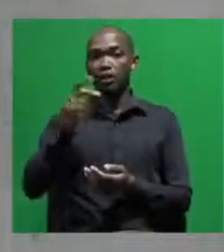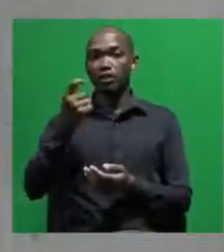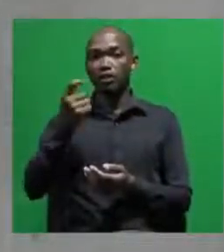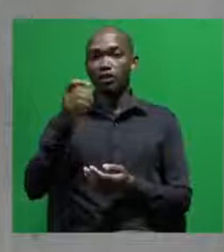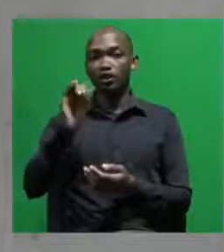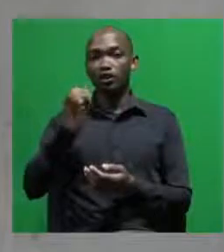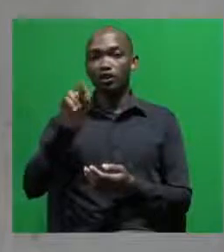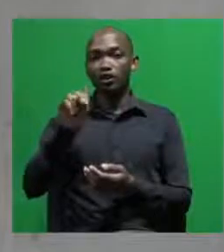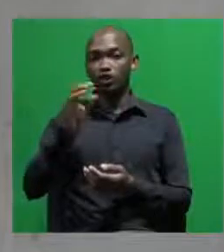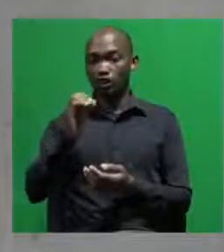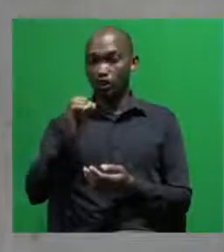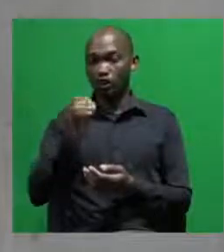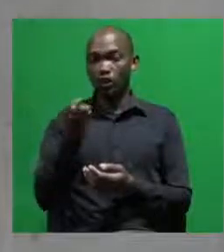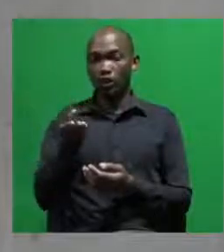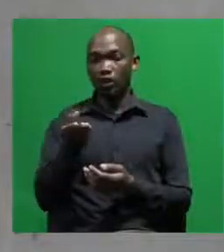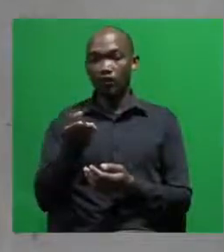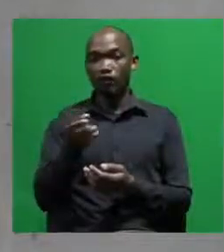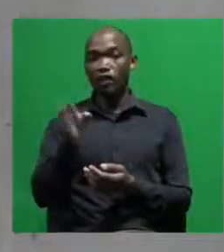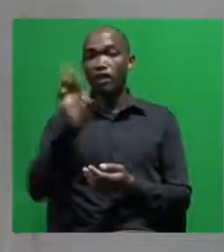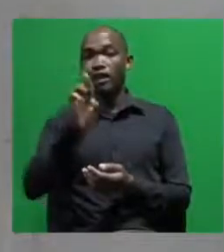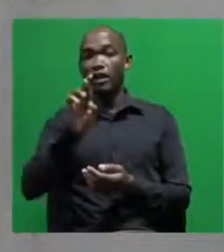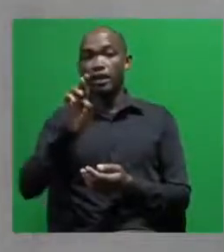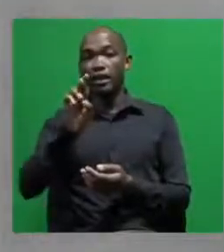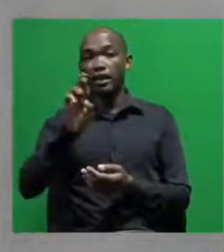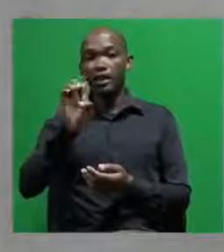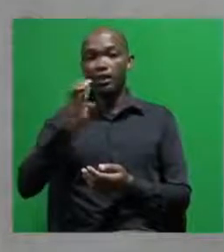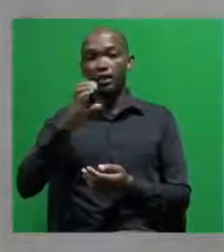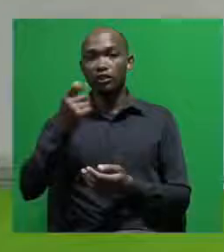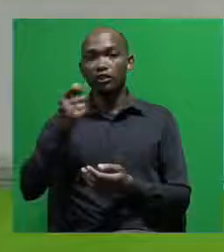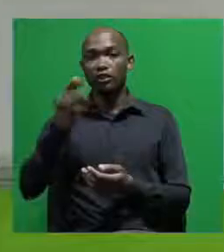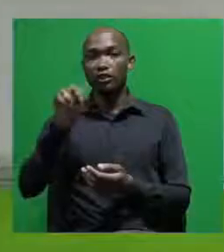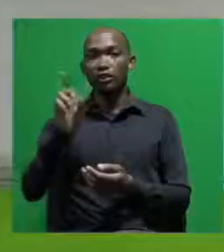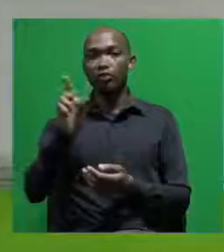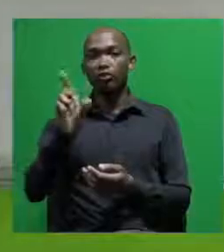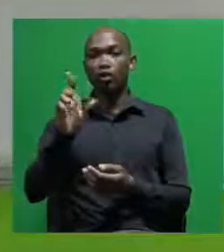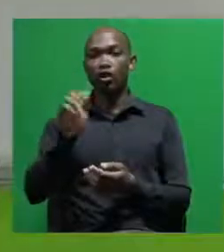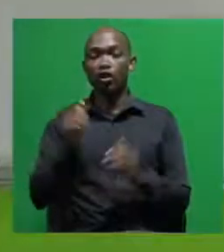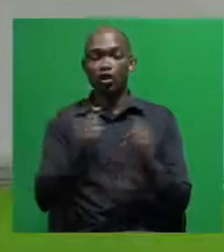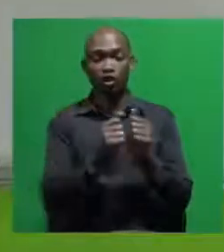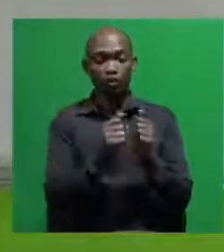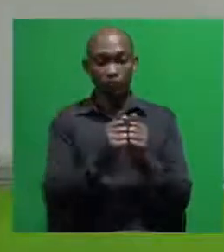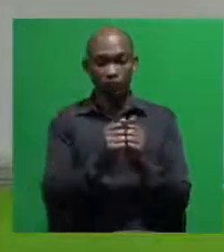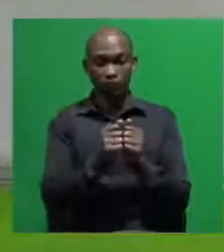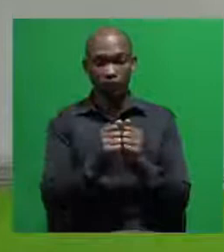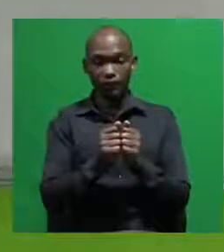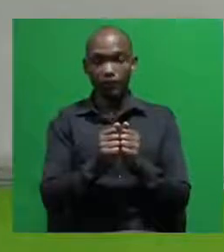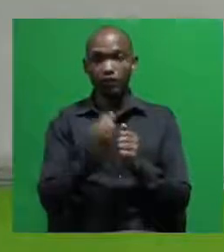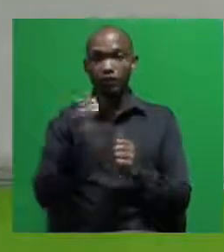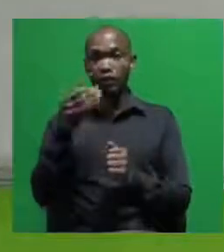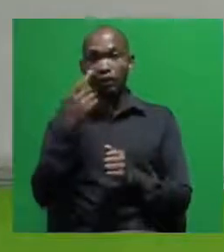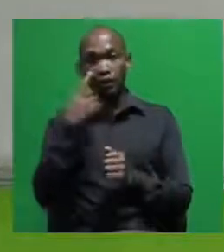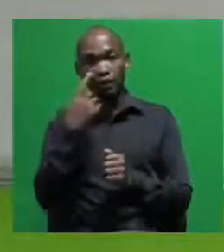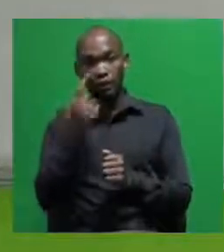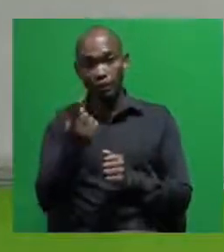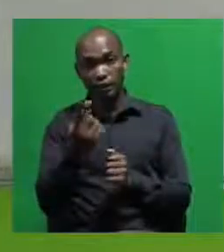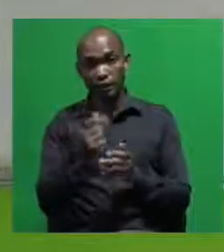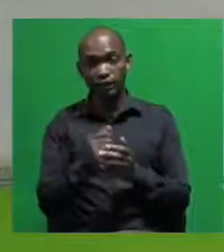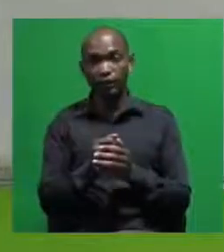rectangular object. After that, now, let us see